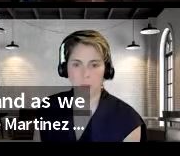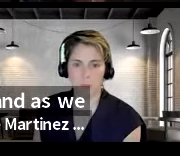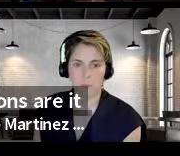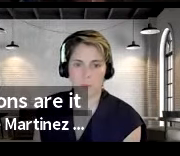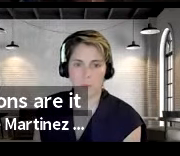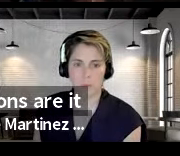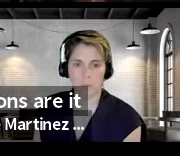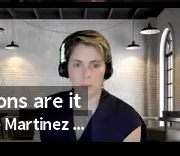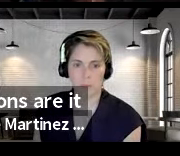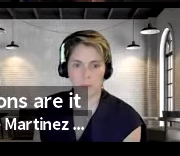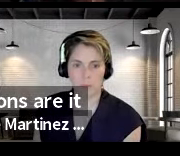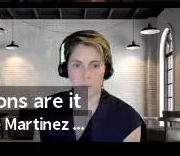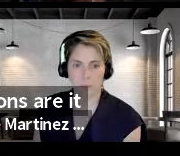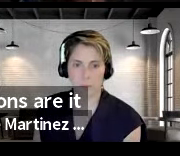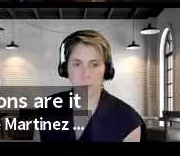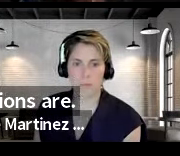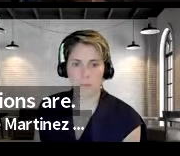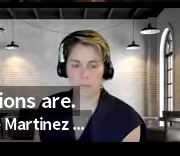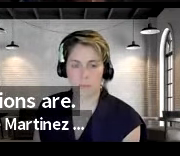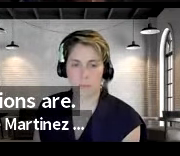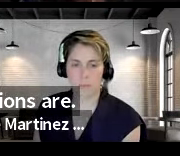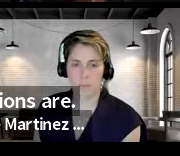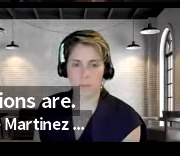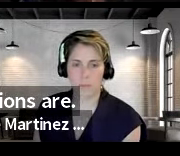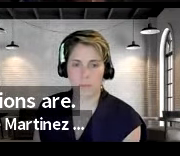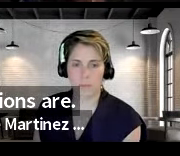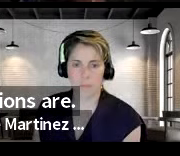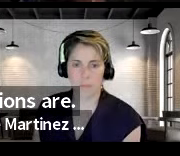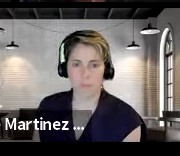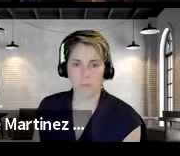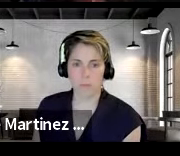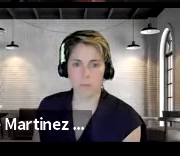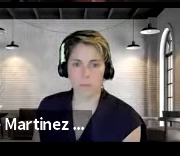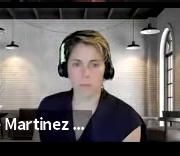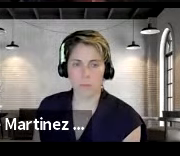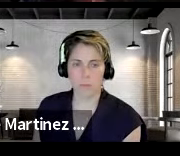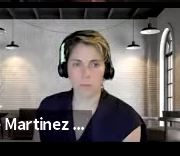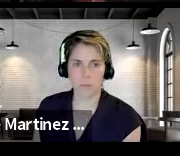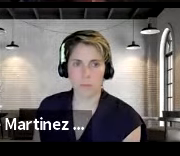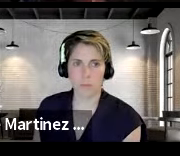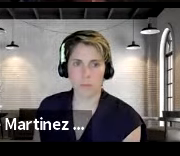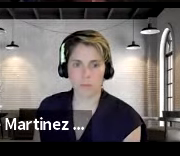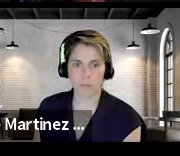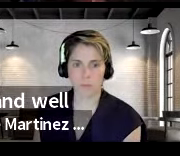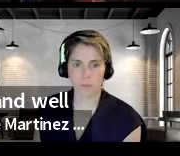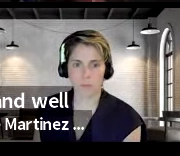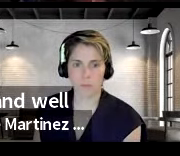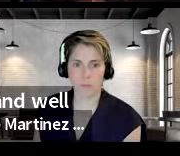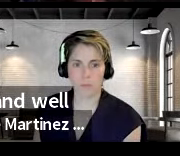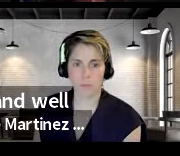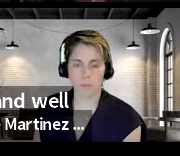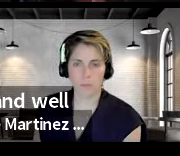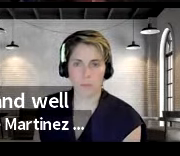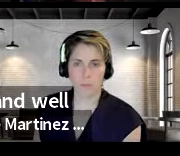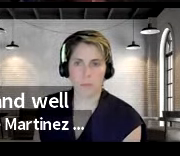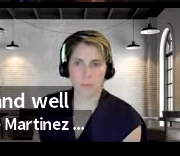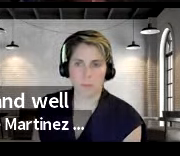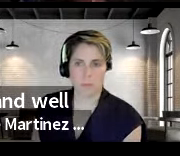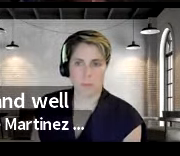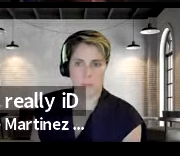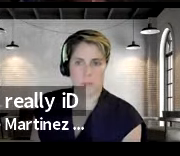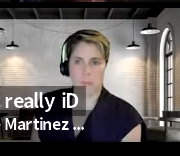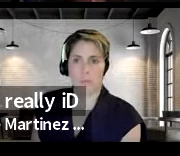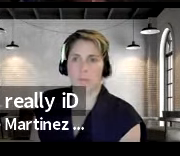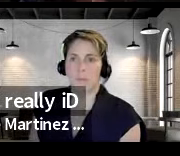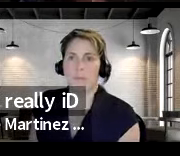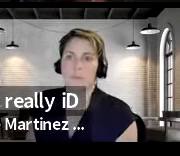it needs to be as clear and straightforward and well communicated as anything we're doing. And it really